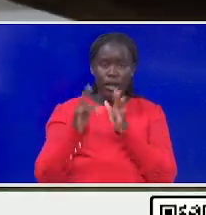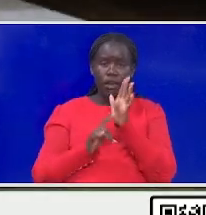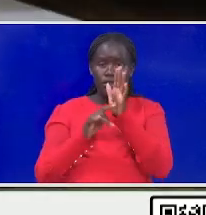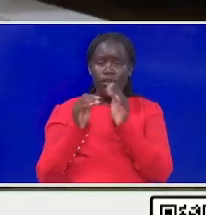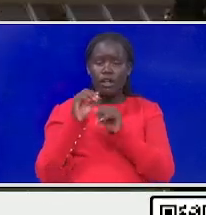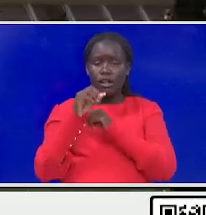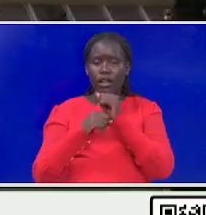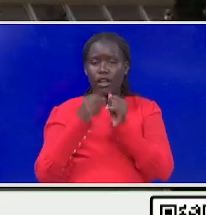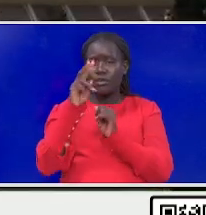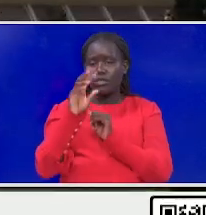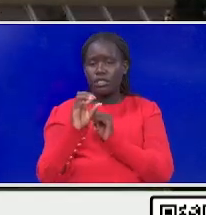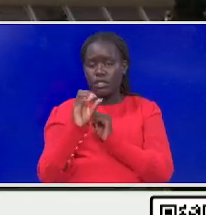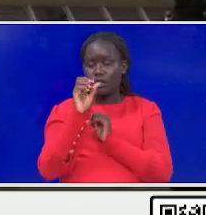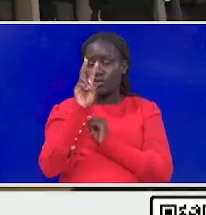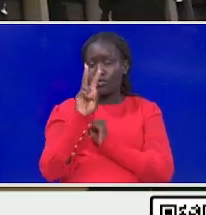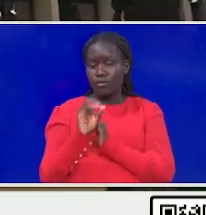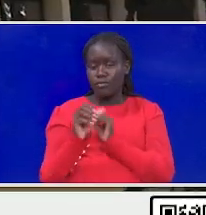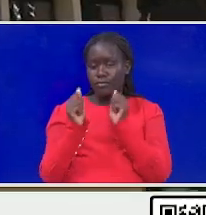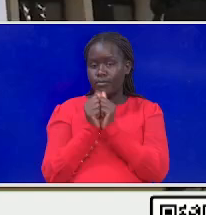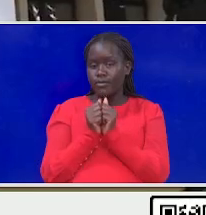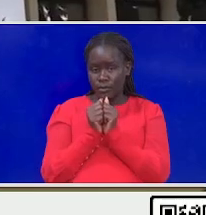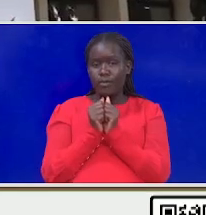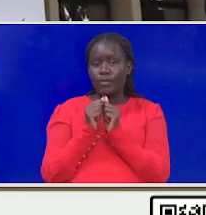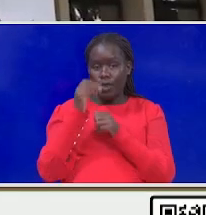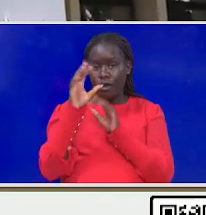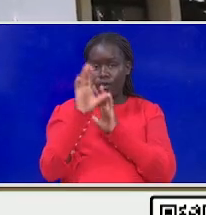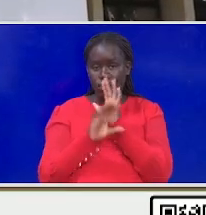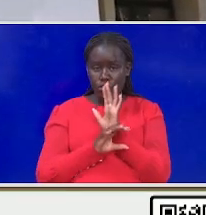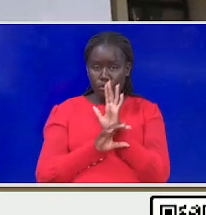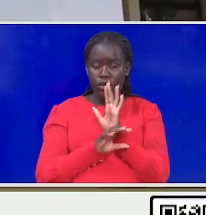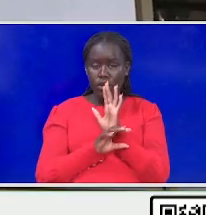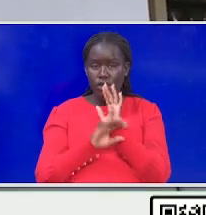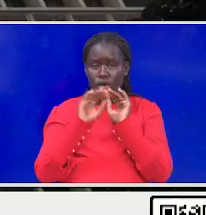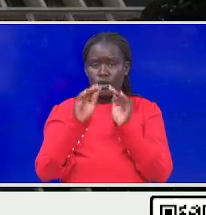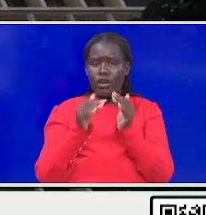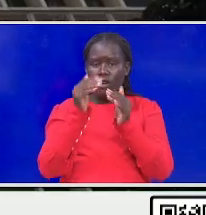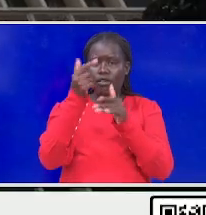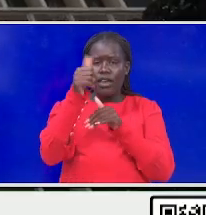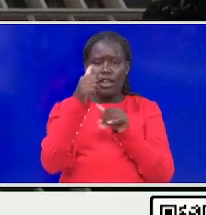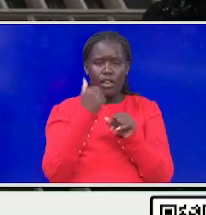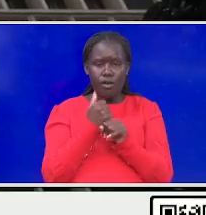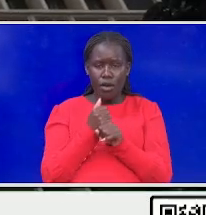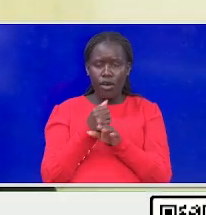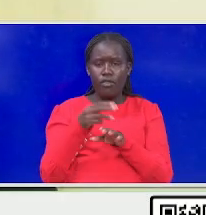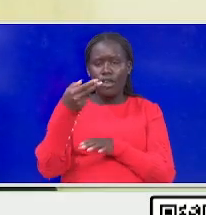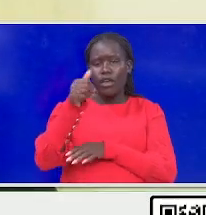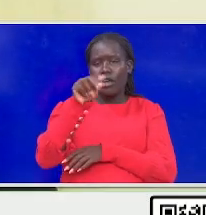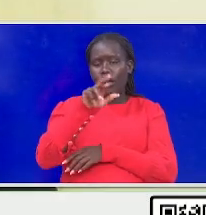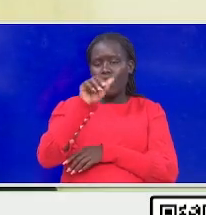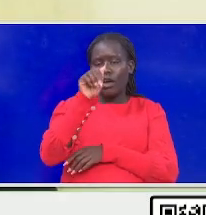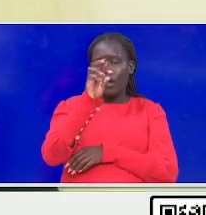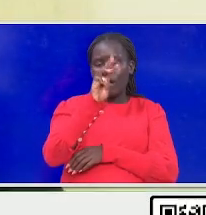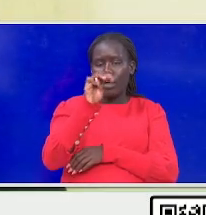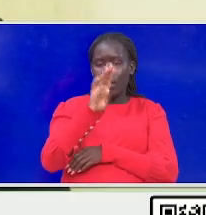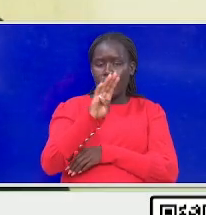2010 Constitution places a high threshold to any attempt to bundle out any occupant of the Harambee Annex office. The beauty